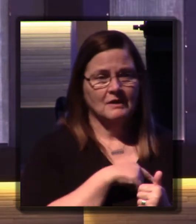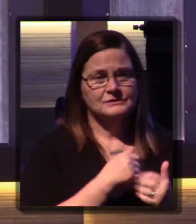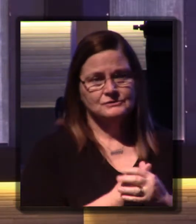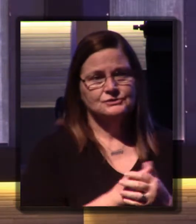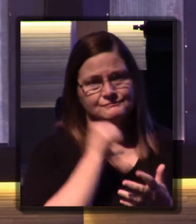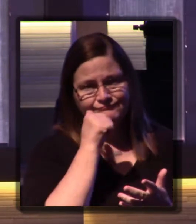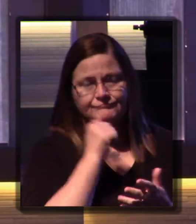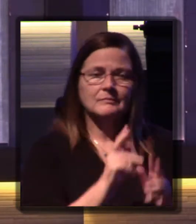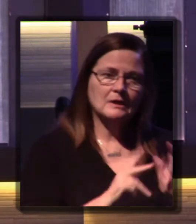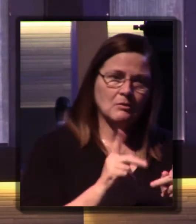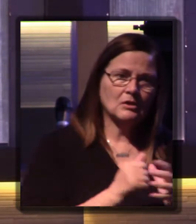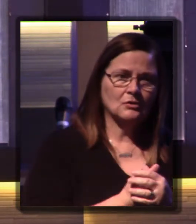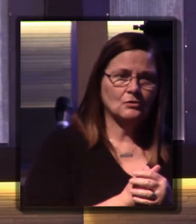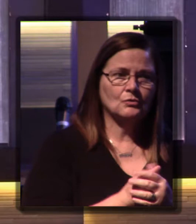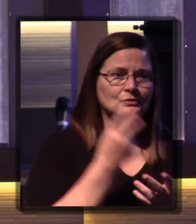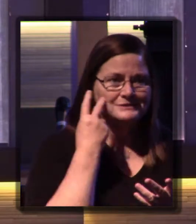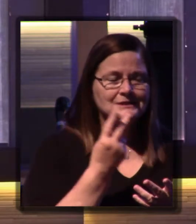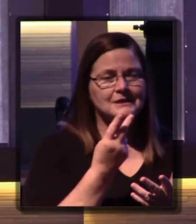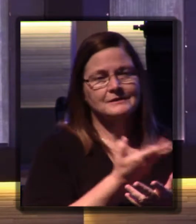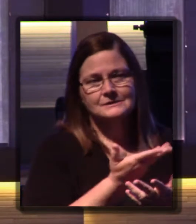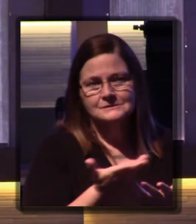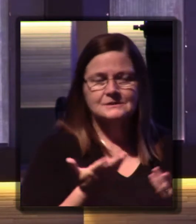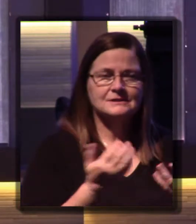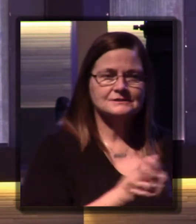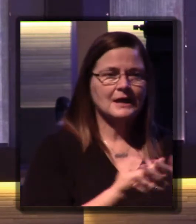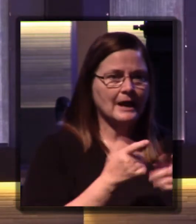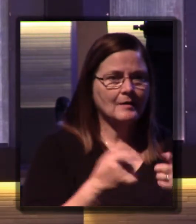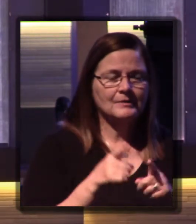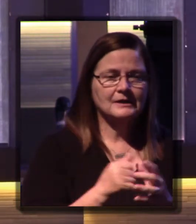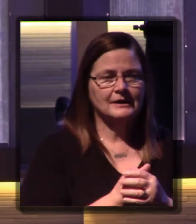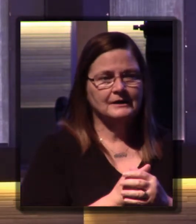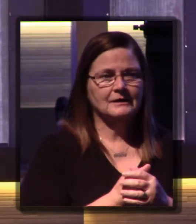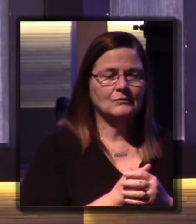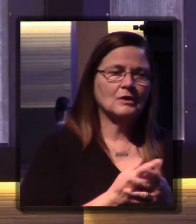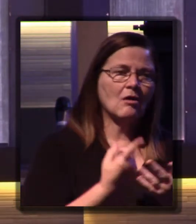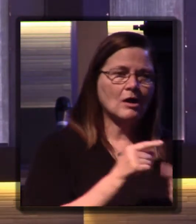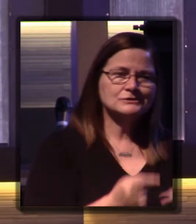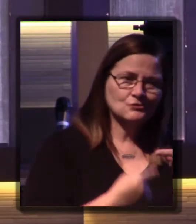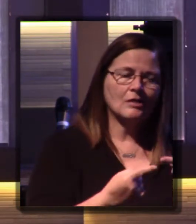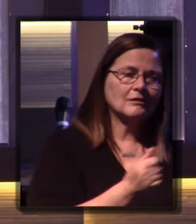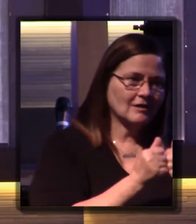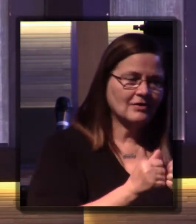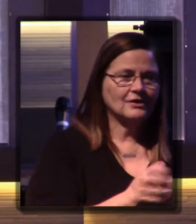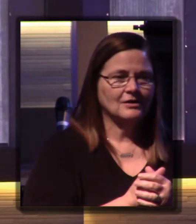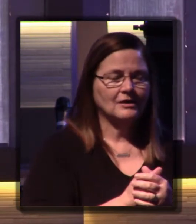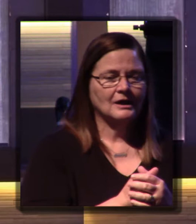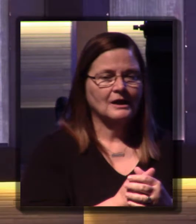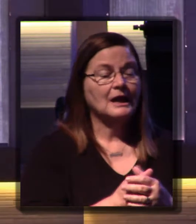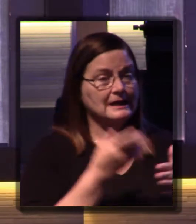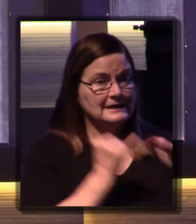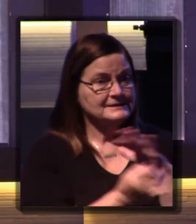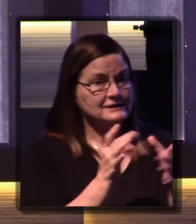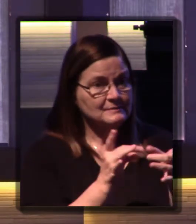and we're walking with people who see the same things going on and are struggling in the same way we are struggling. And our message